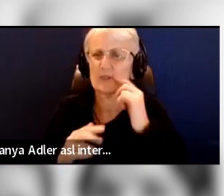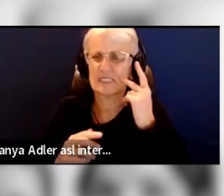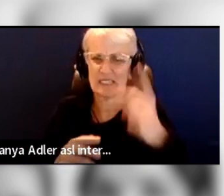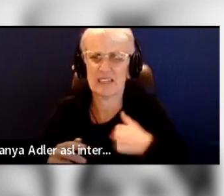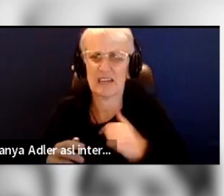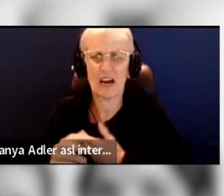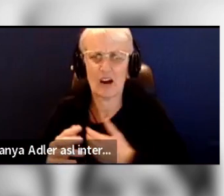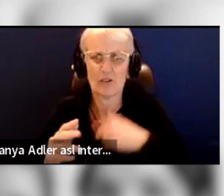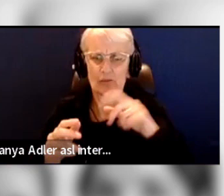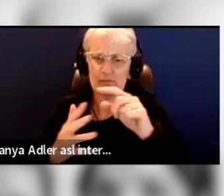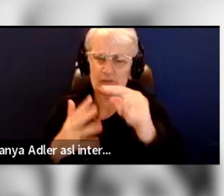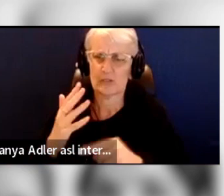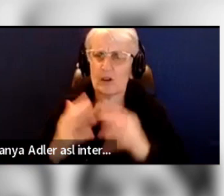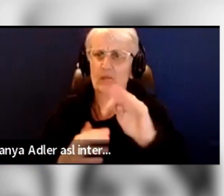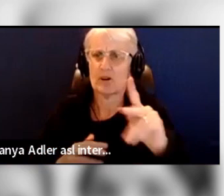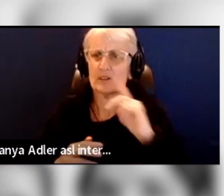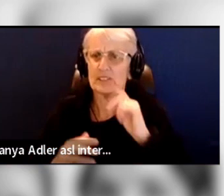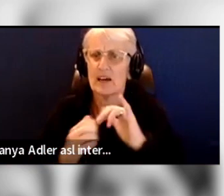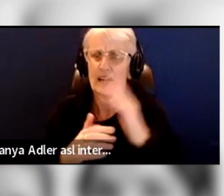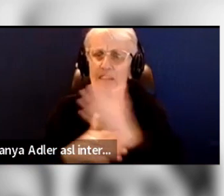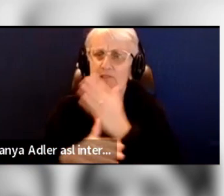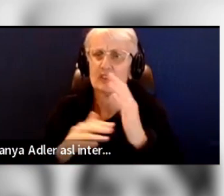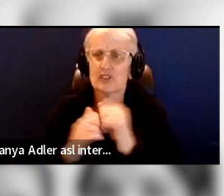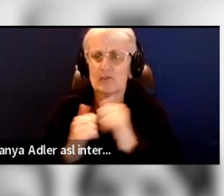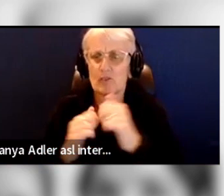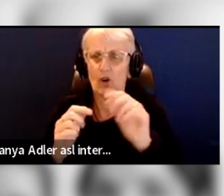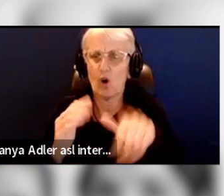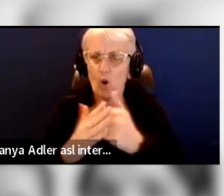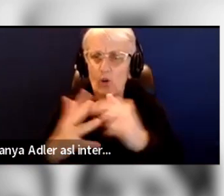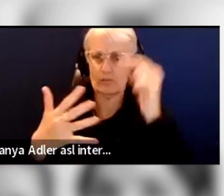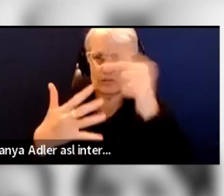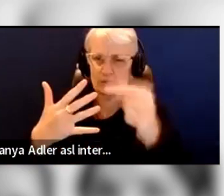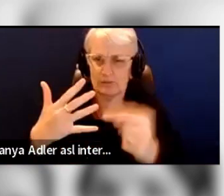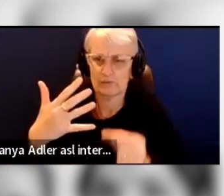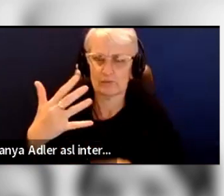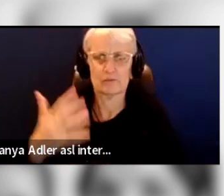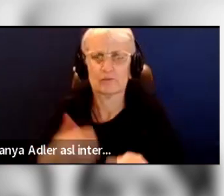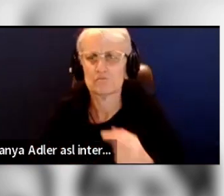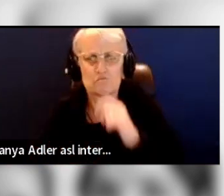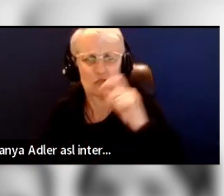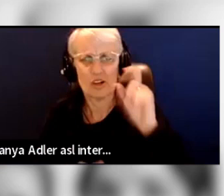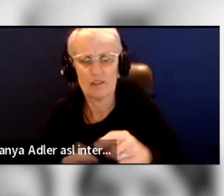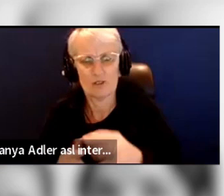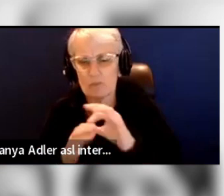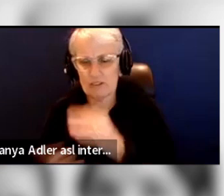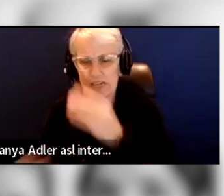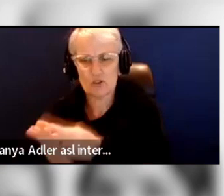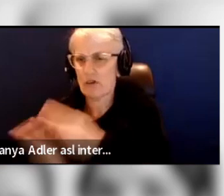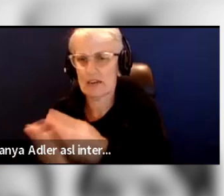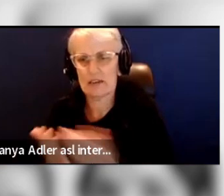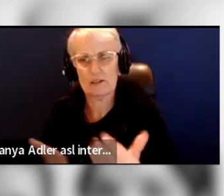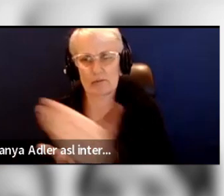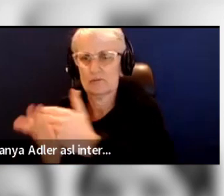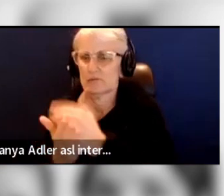it's kind of an average of how you hit all of those boxes. So you don't necessarily have to be revenue generating right now. We've had lots